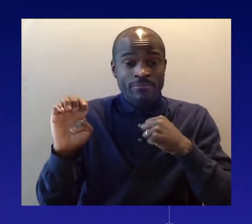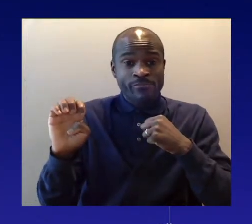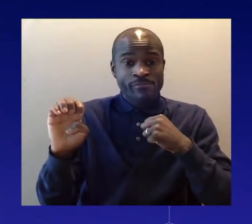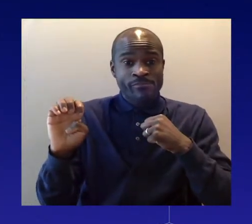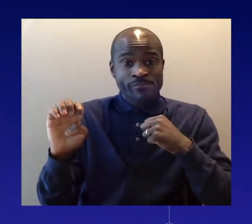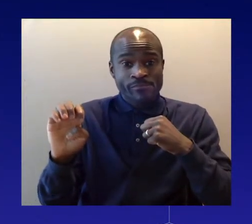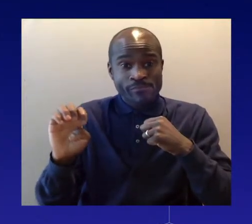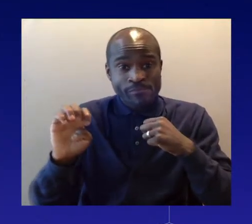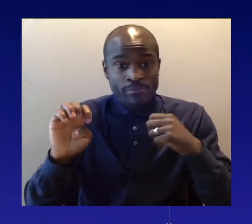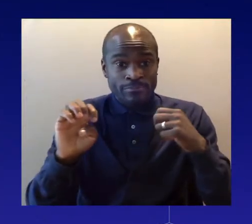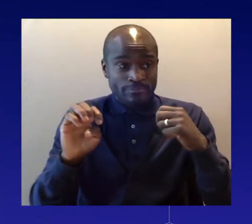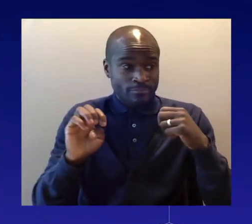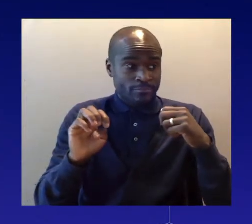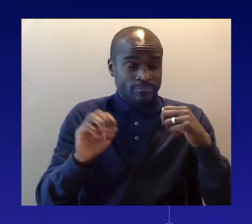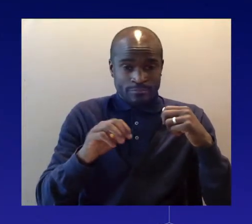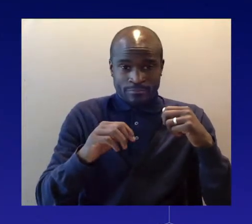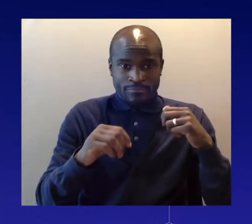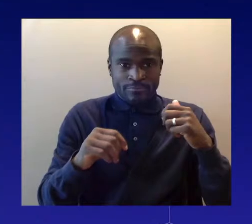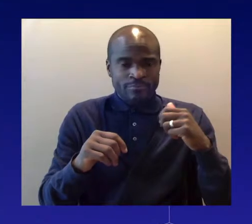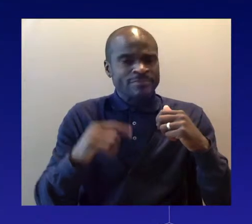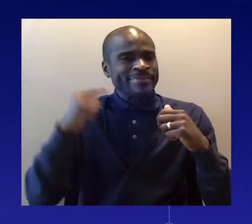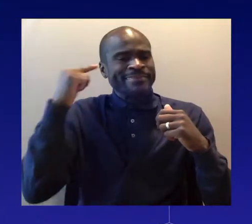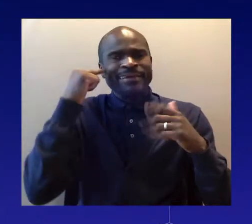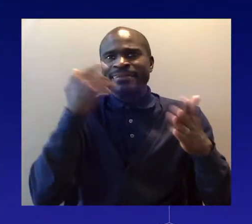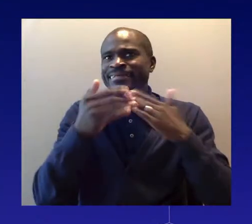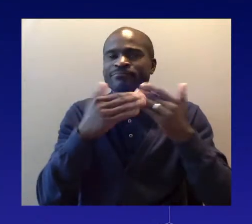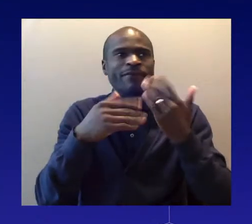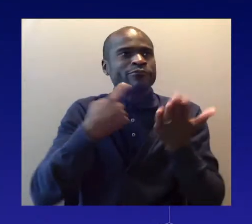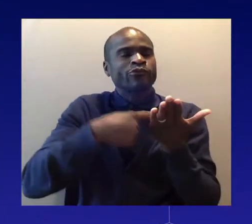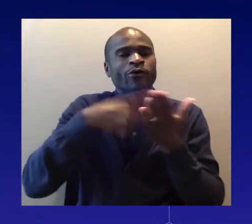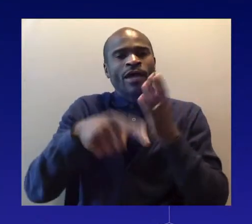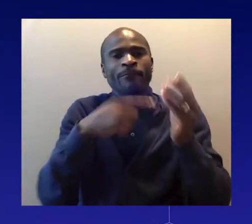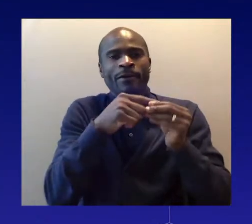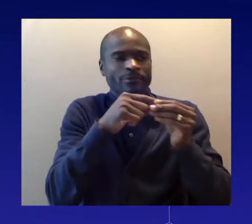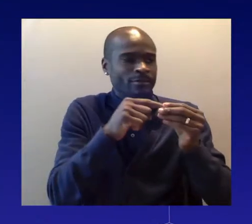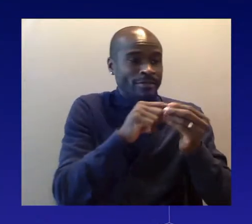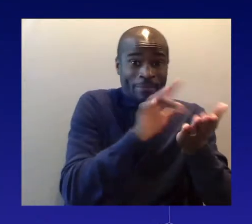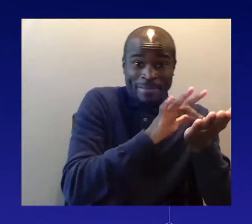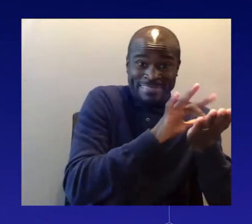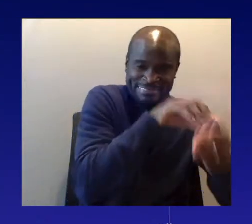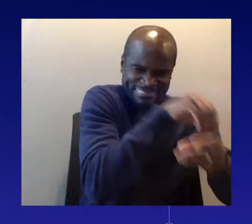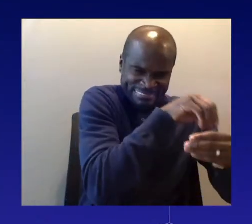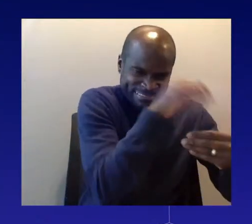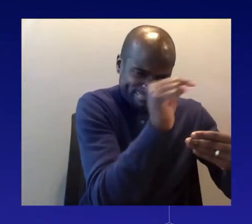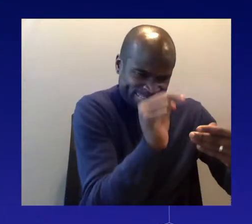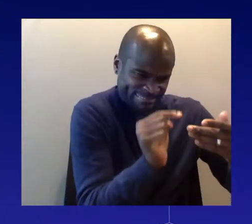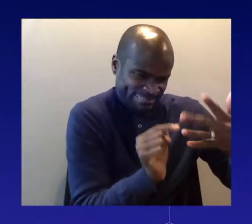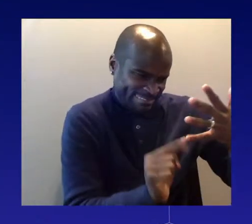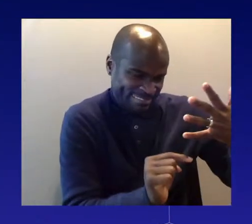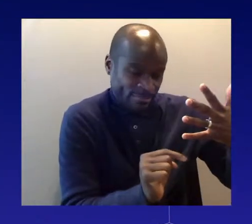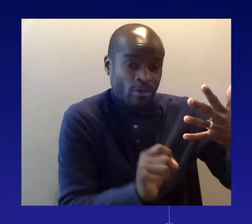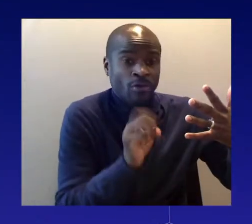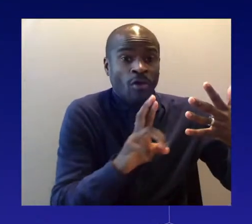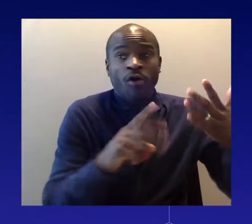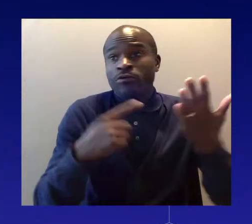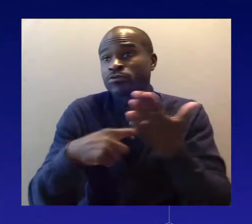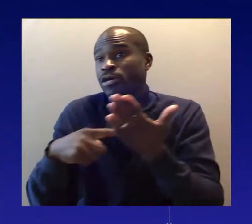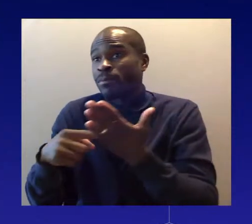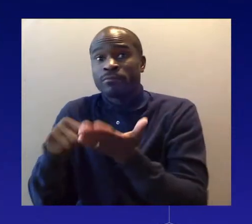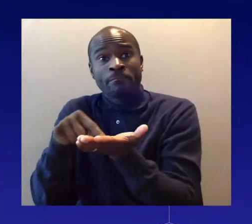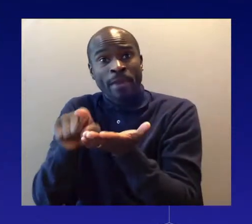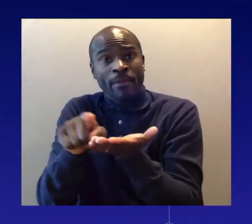become medicine. That's the conversation I think that we could also start having about the payment's going to be important, but